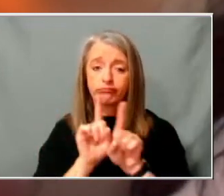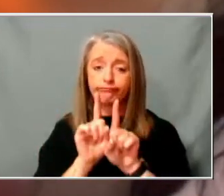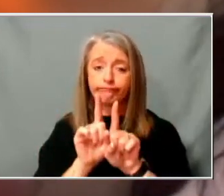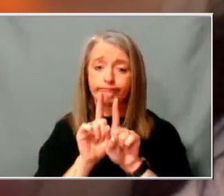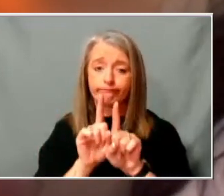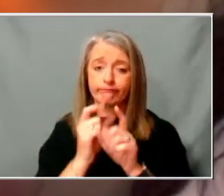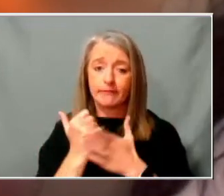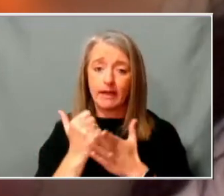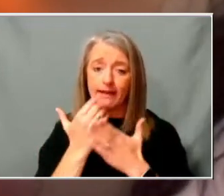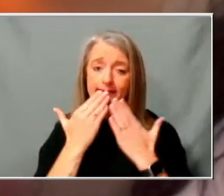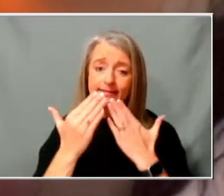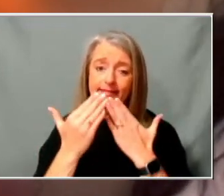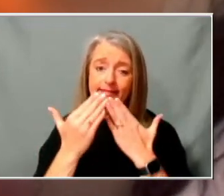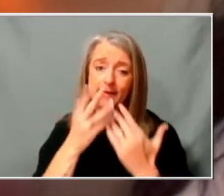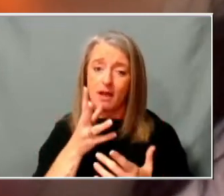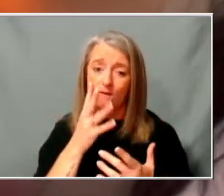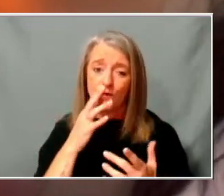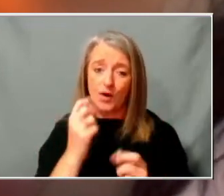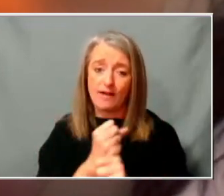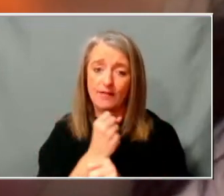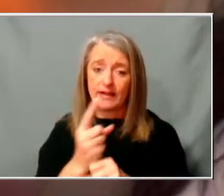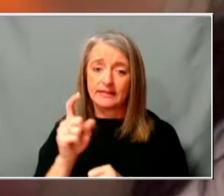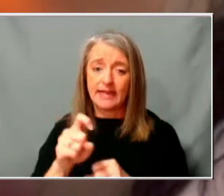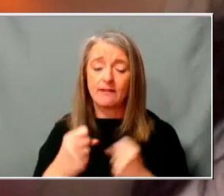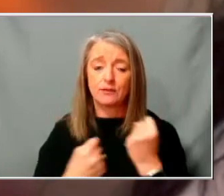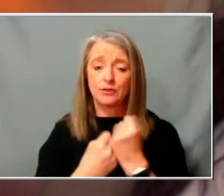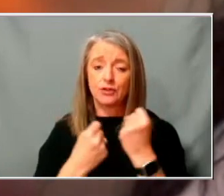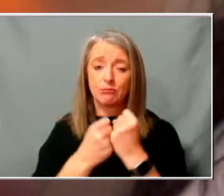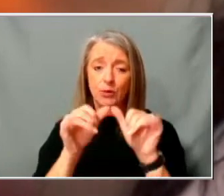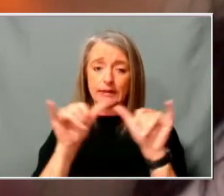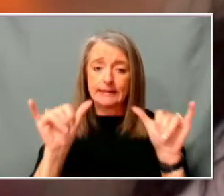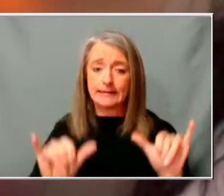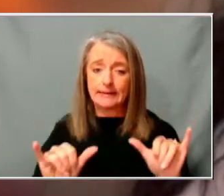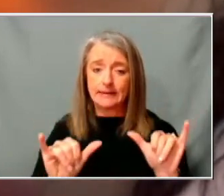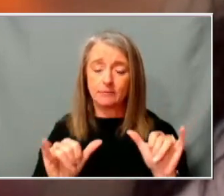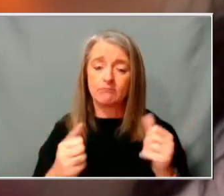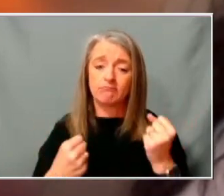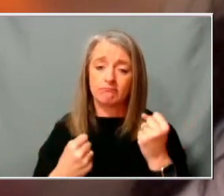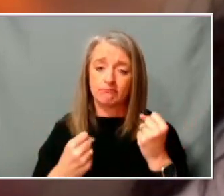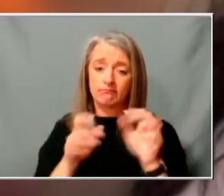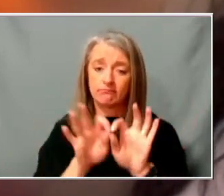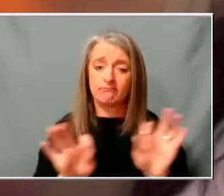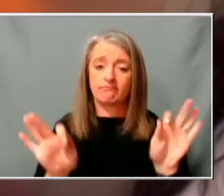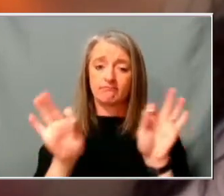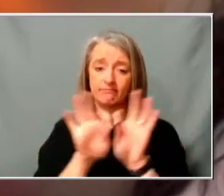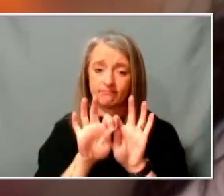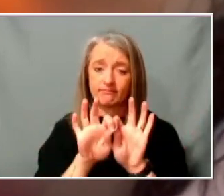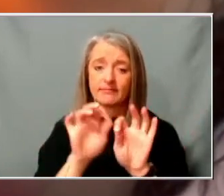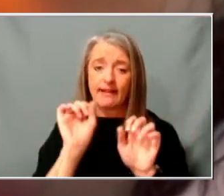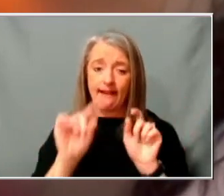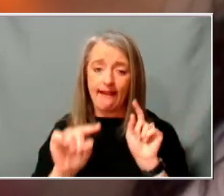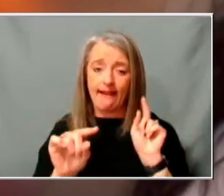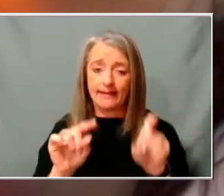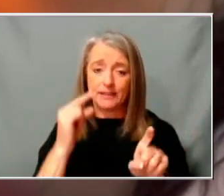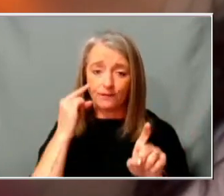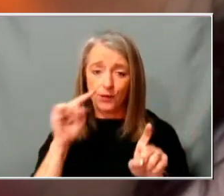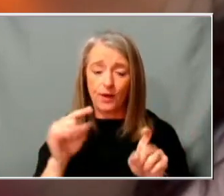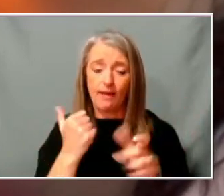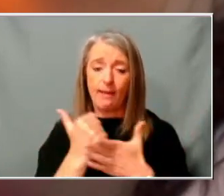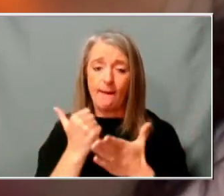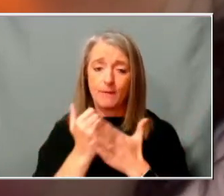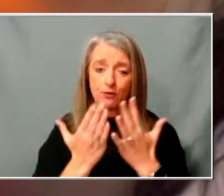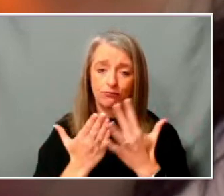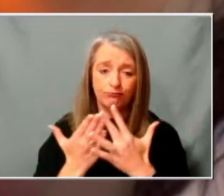and I kind of thank her for that. So I think just having somebody in your corner that can ask those questions and help